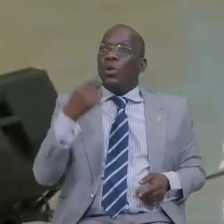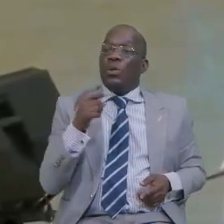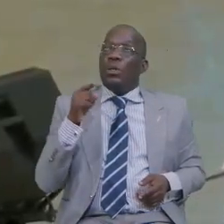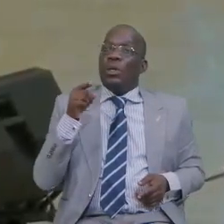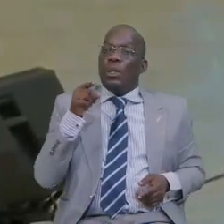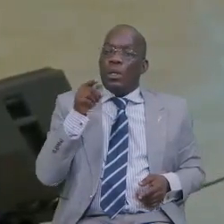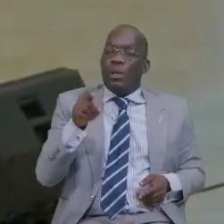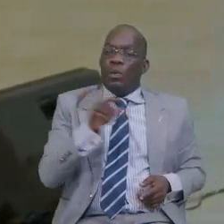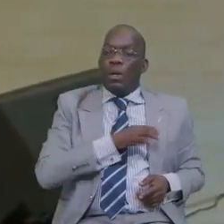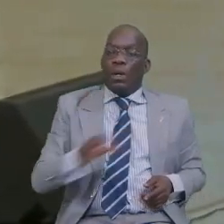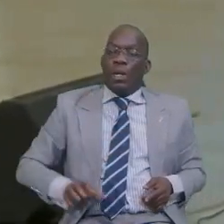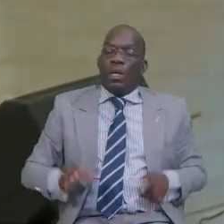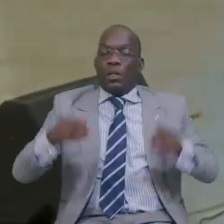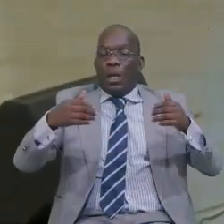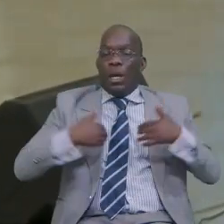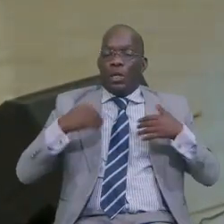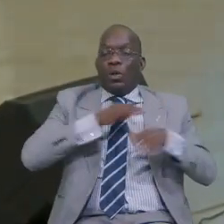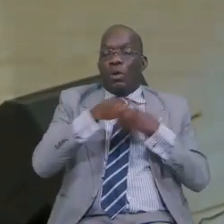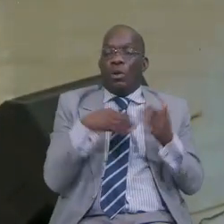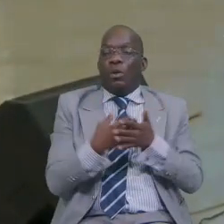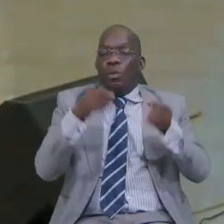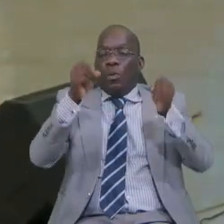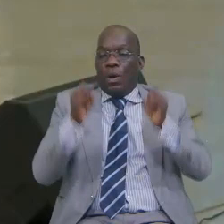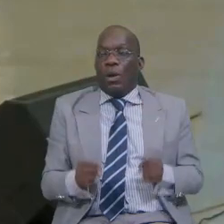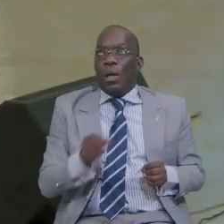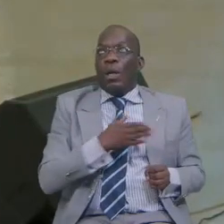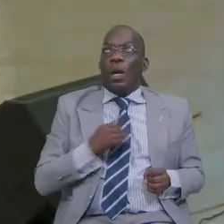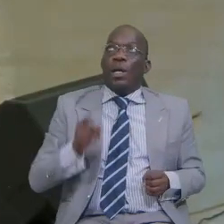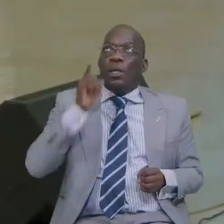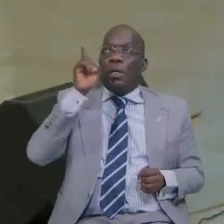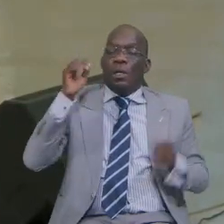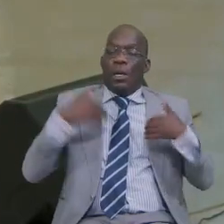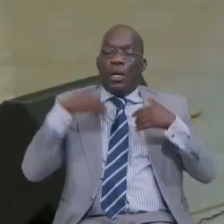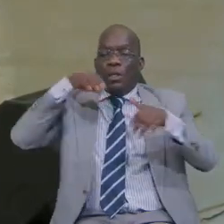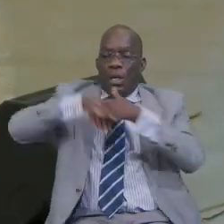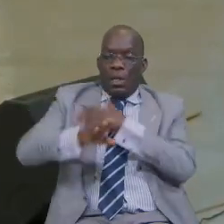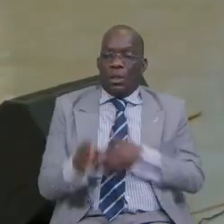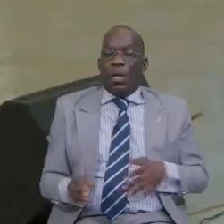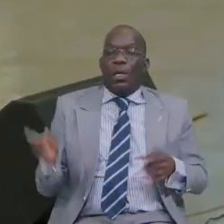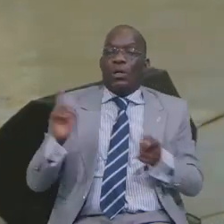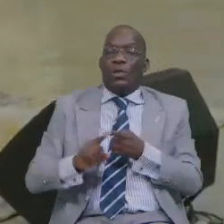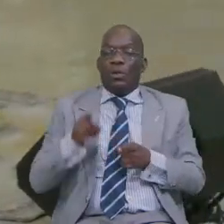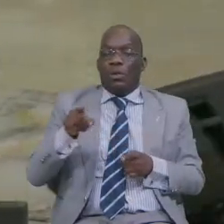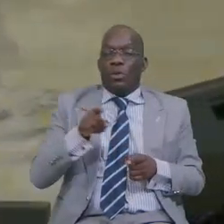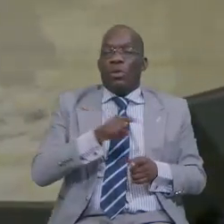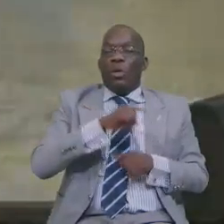and he has entered into you. When he got the meaning of the revelation, he